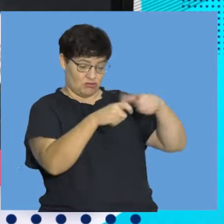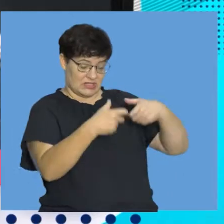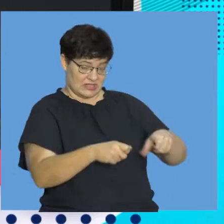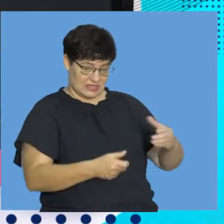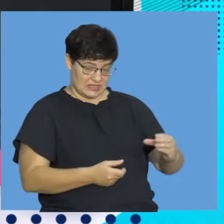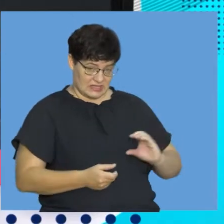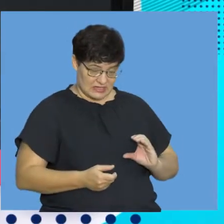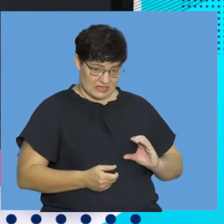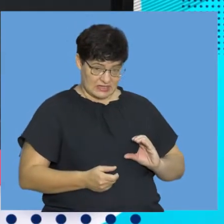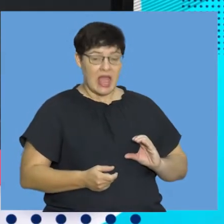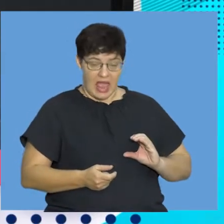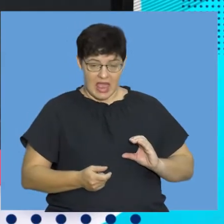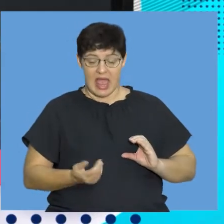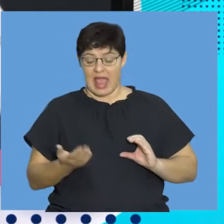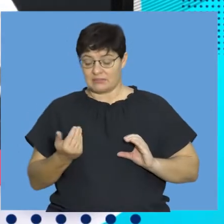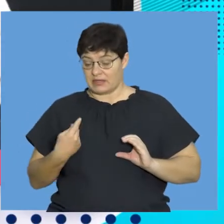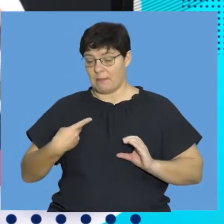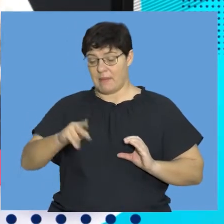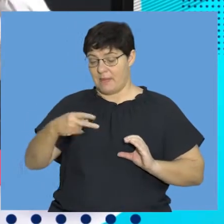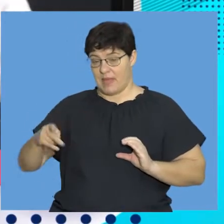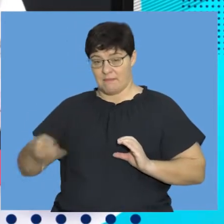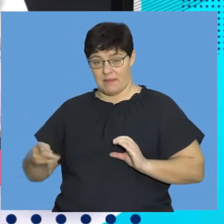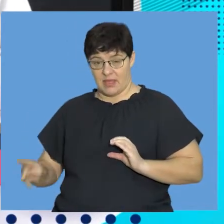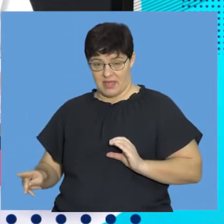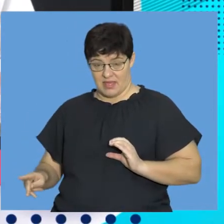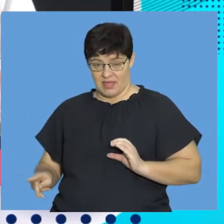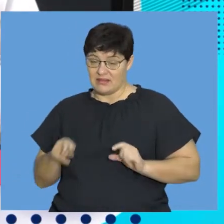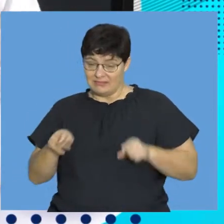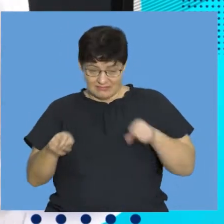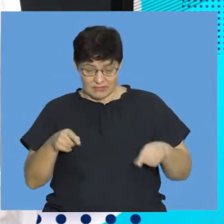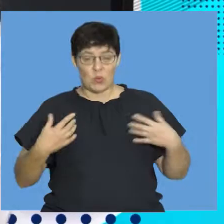expected payments. And that is critical.